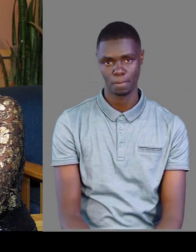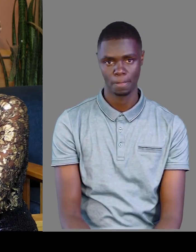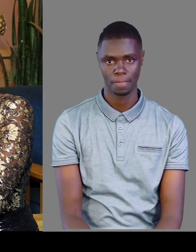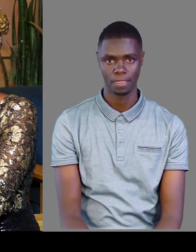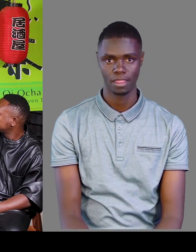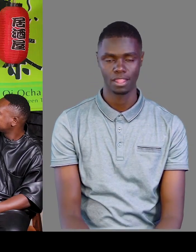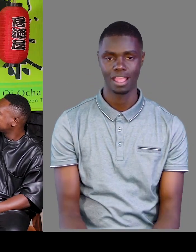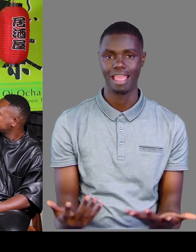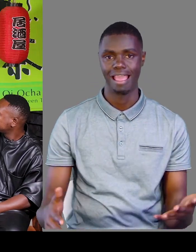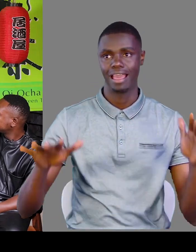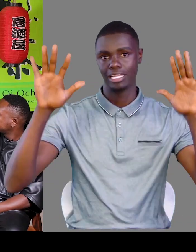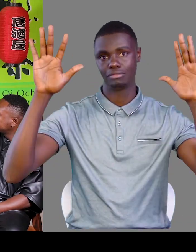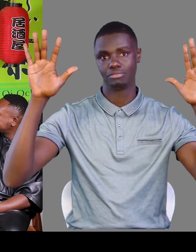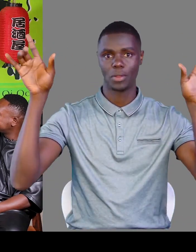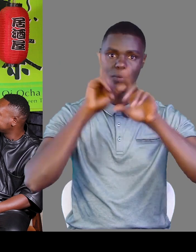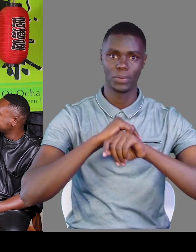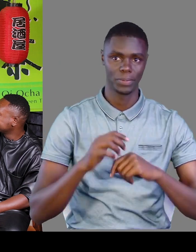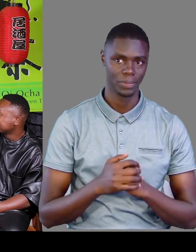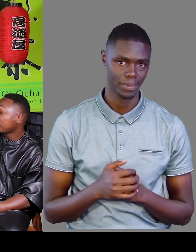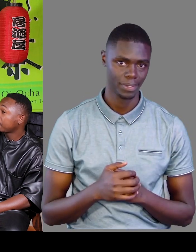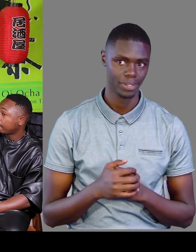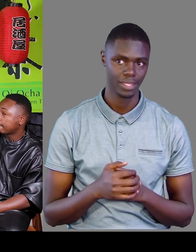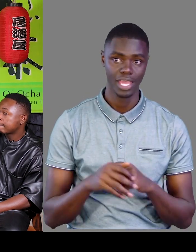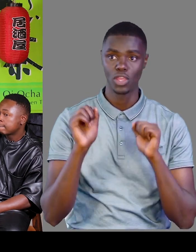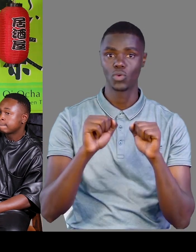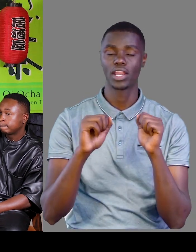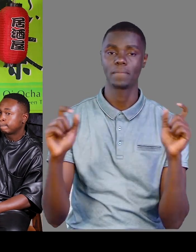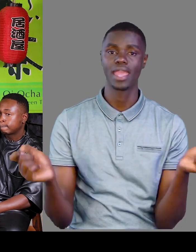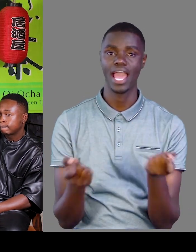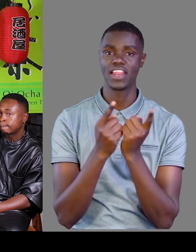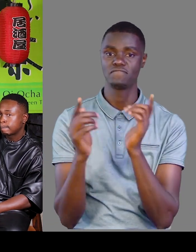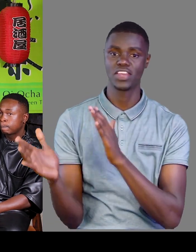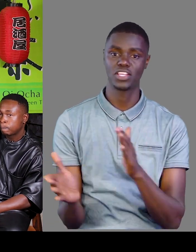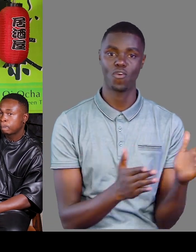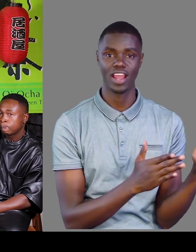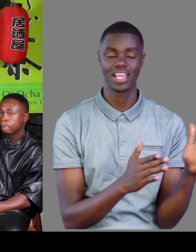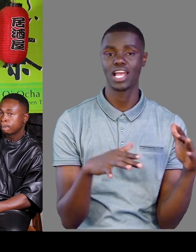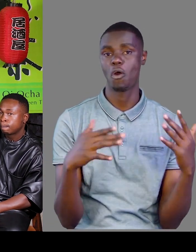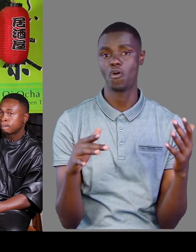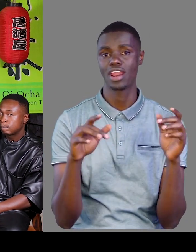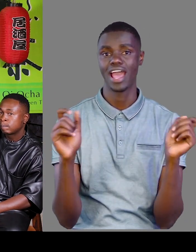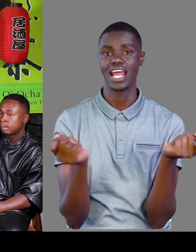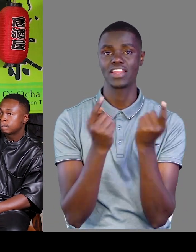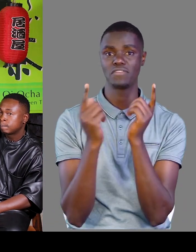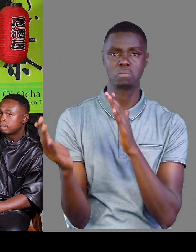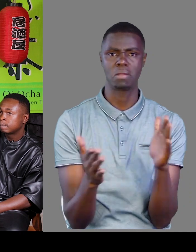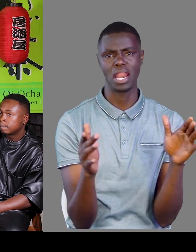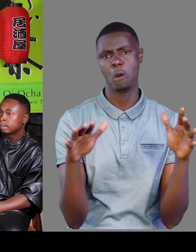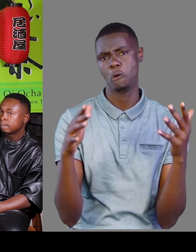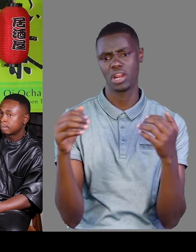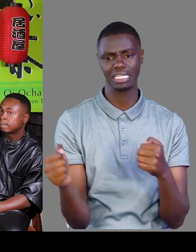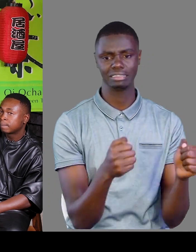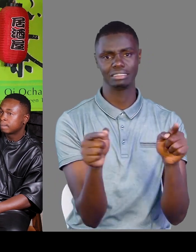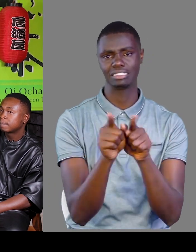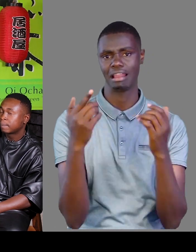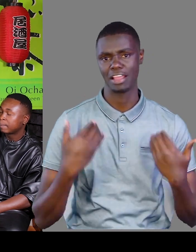Hi. Mkono juu iishe zi. Unaweza kuwa event organizer, unaweza kuwa event planner, unaweza kuwa strategist